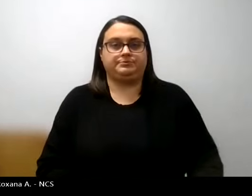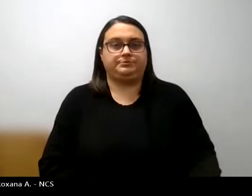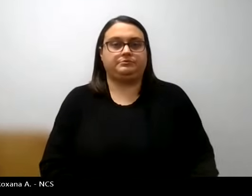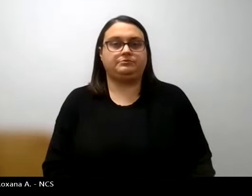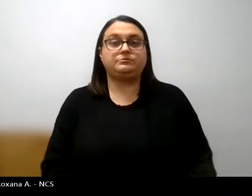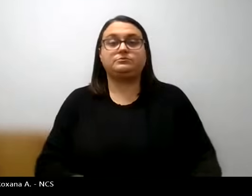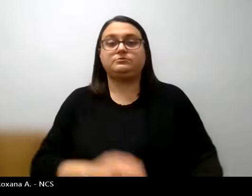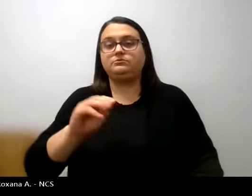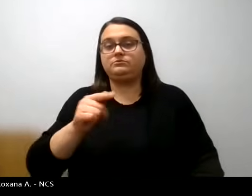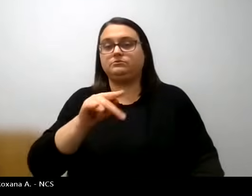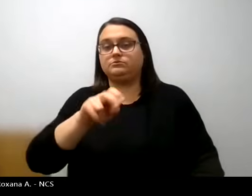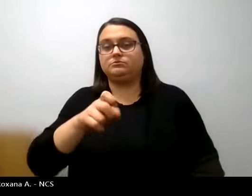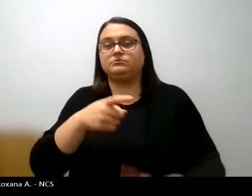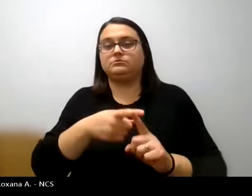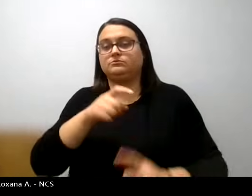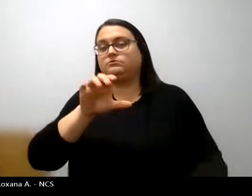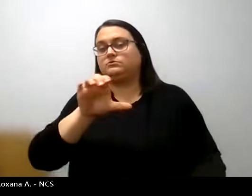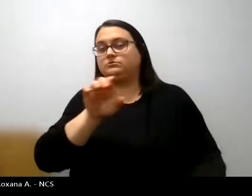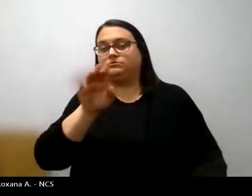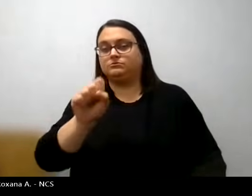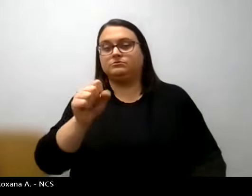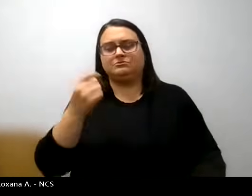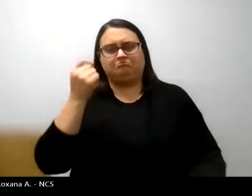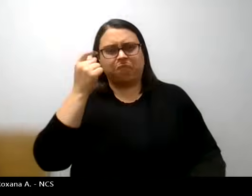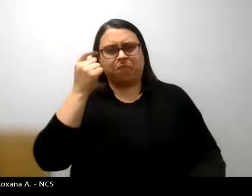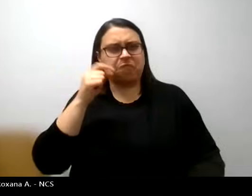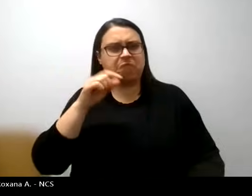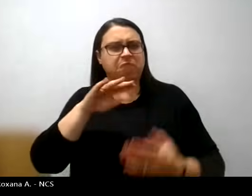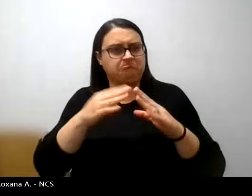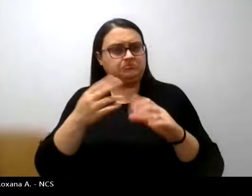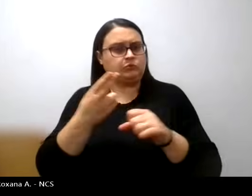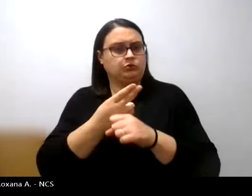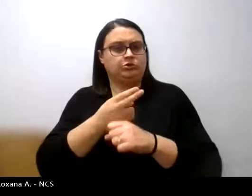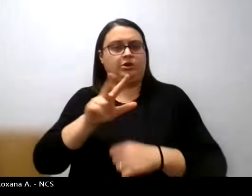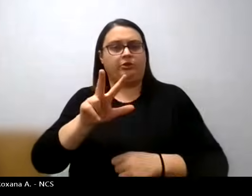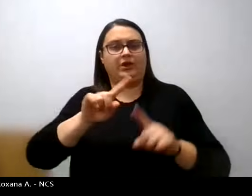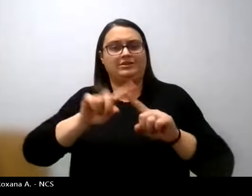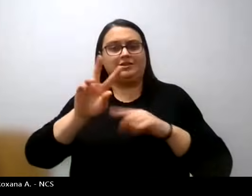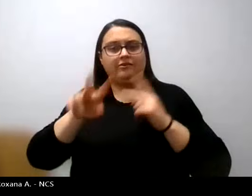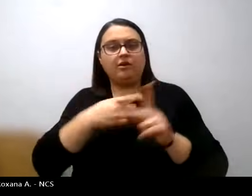Maggie from CBS. Our understanding is the city is using 3 different